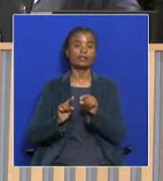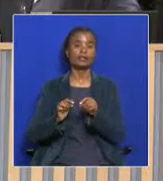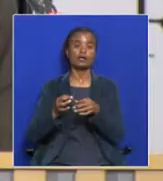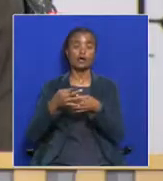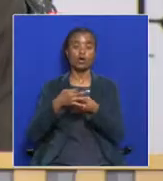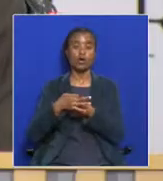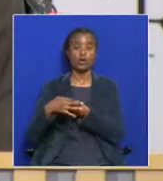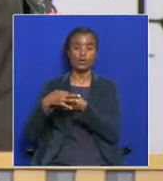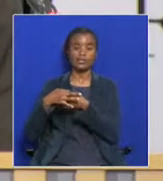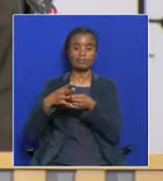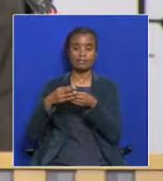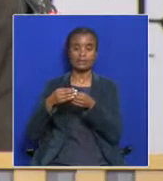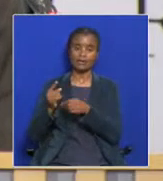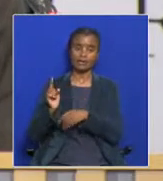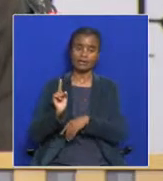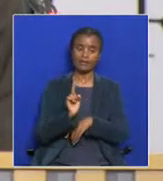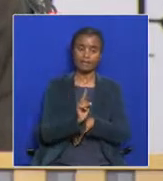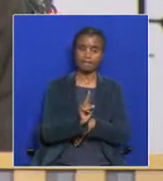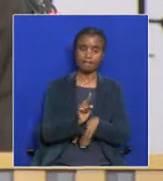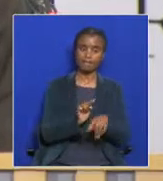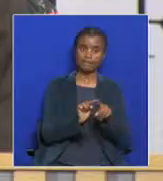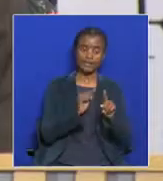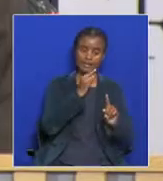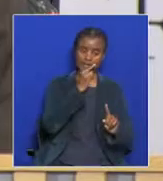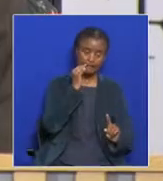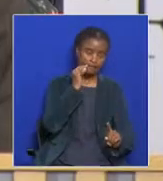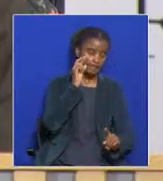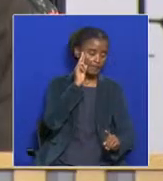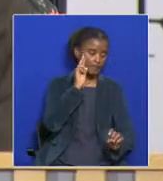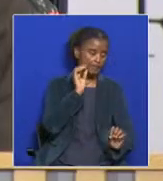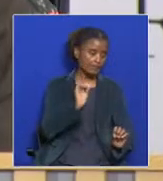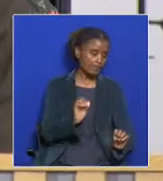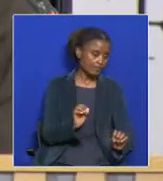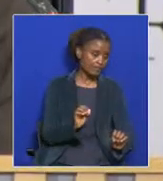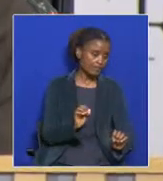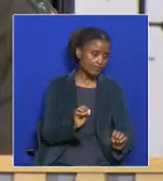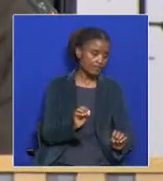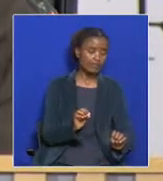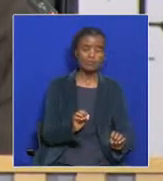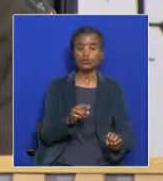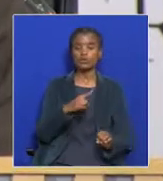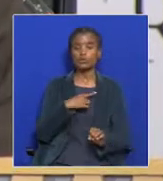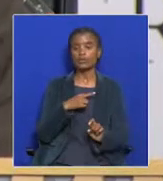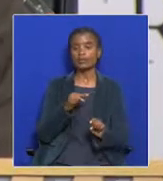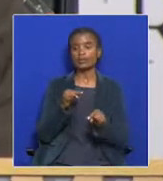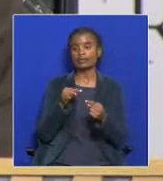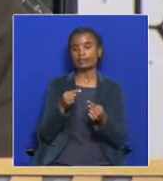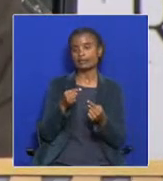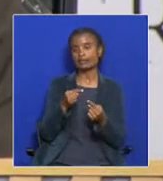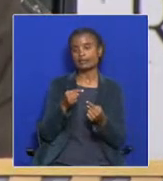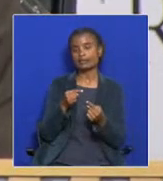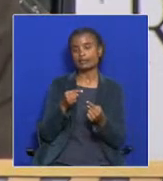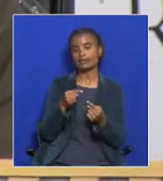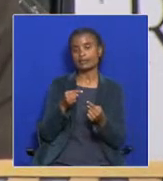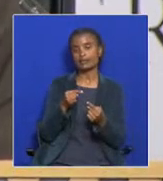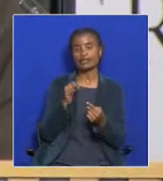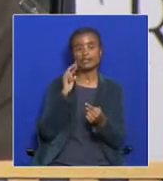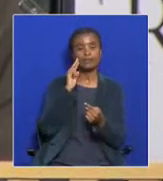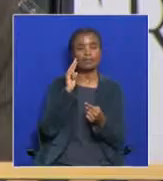remember their names. And that is my challenge. Because I really cannot remember the Hawks members' names who